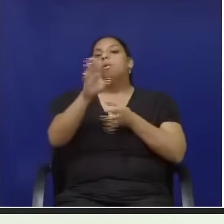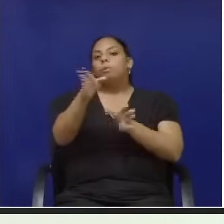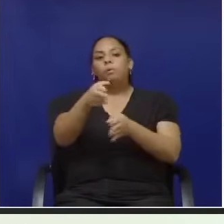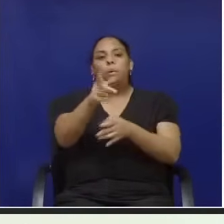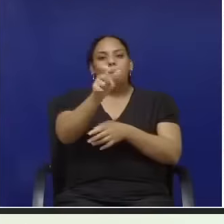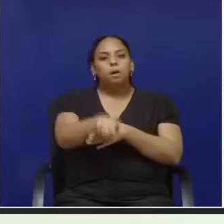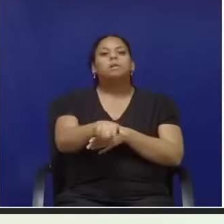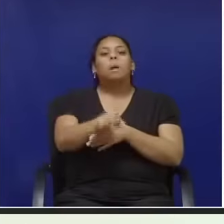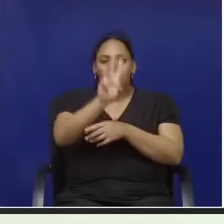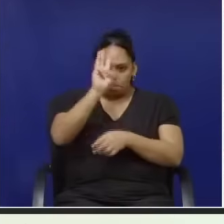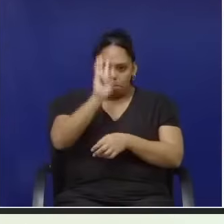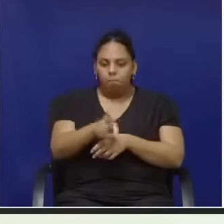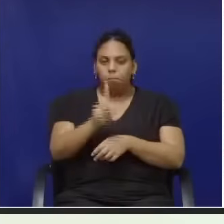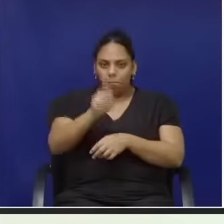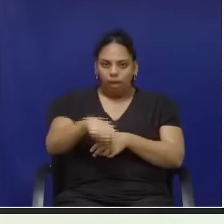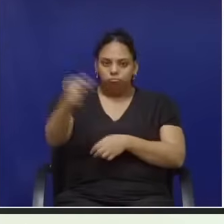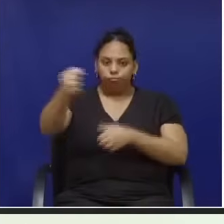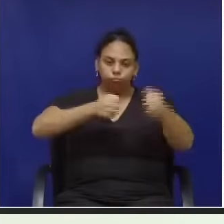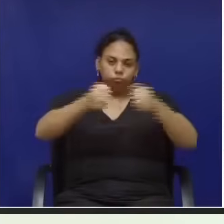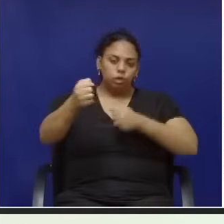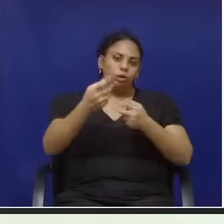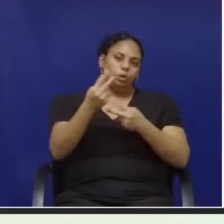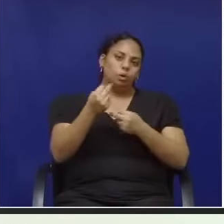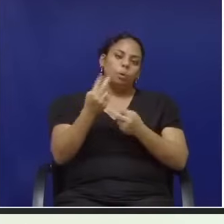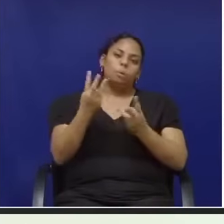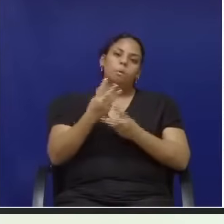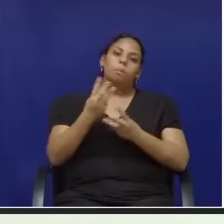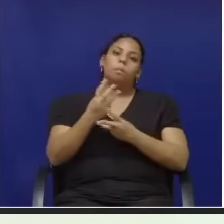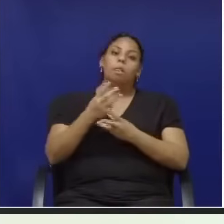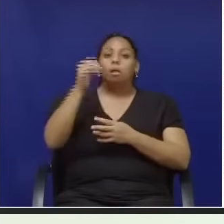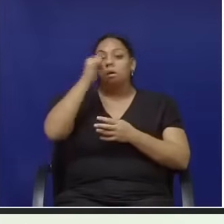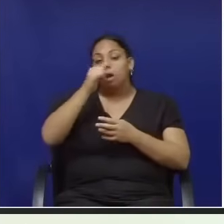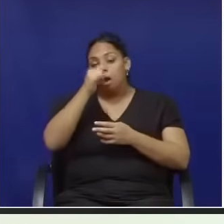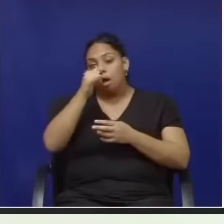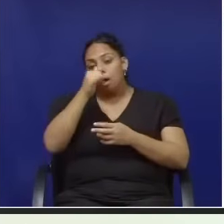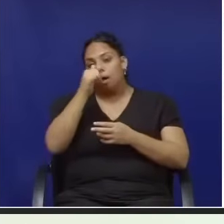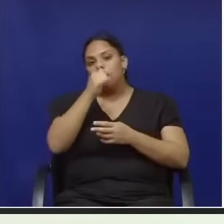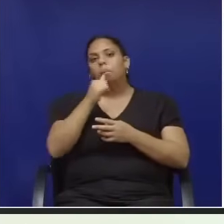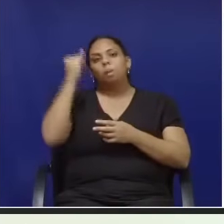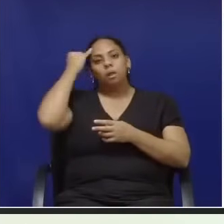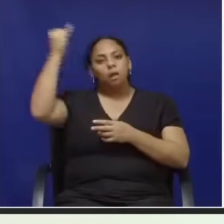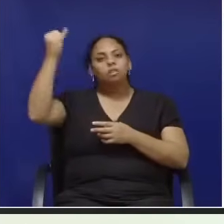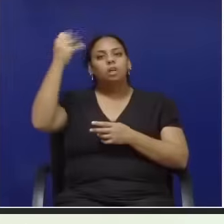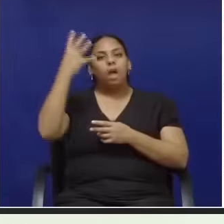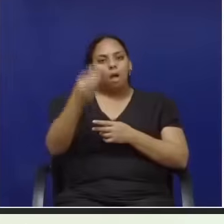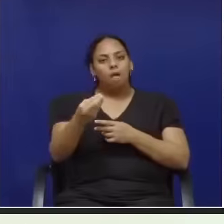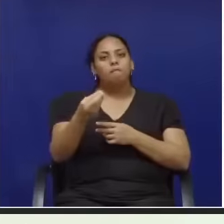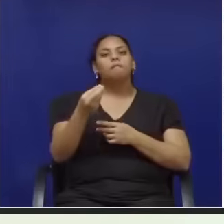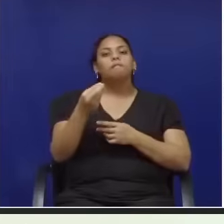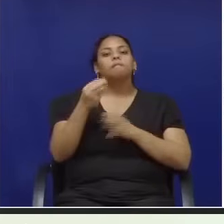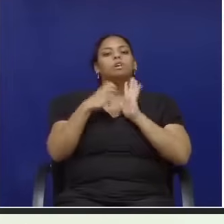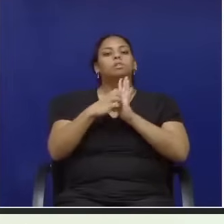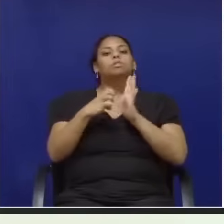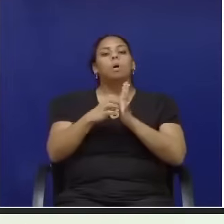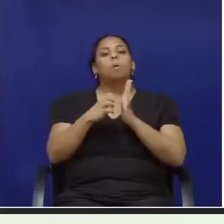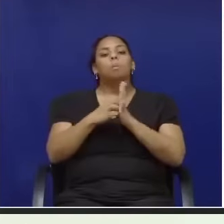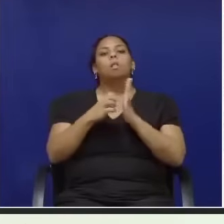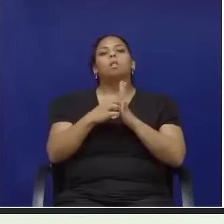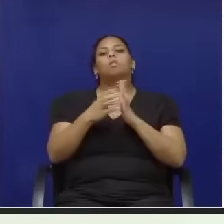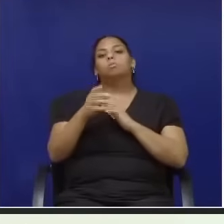must be filled. In crime intelligence, for instance, there was a communique to the effect